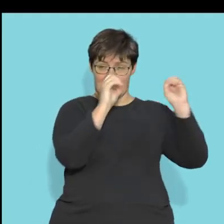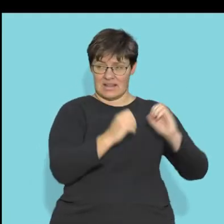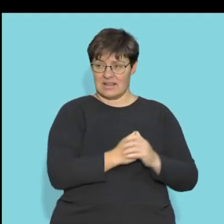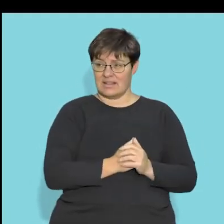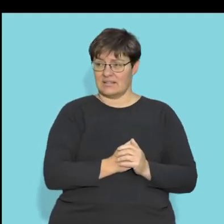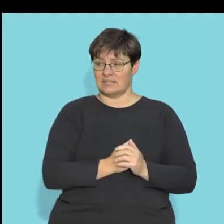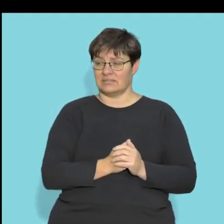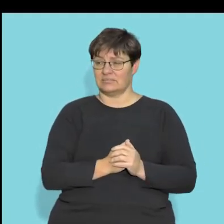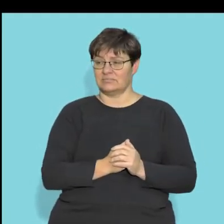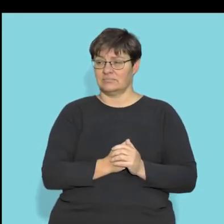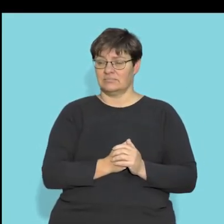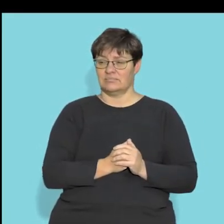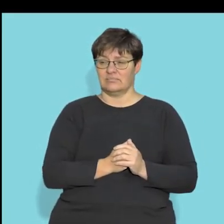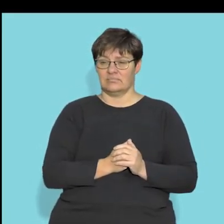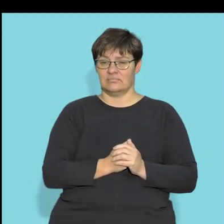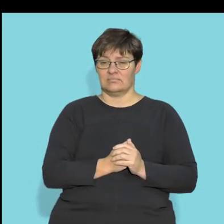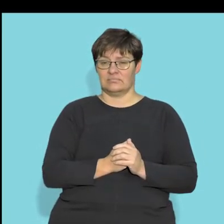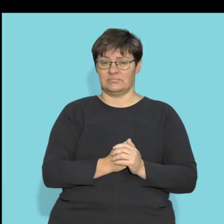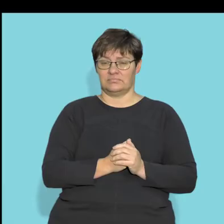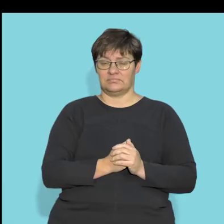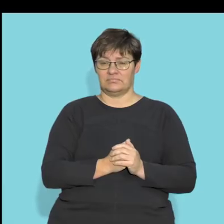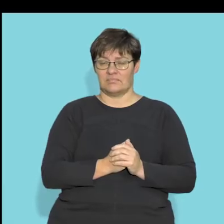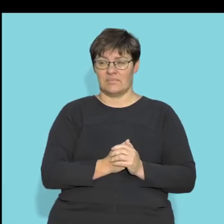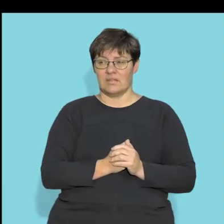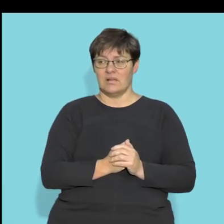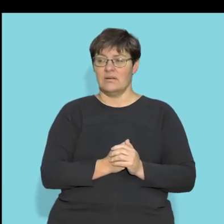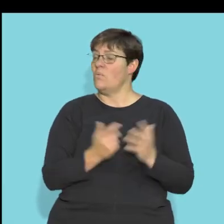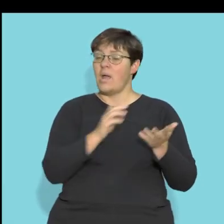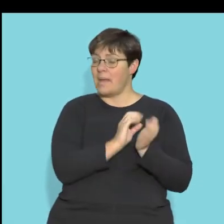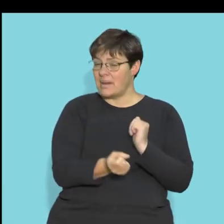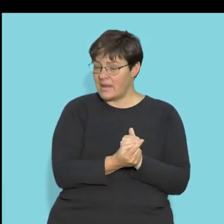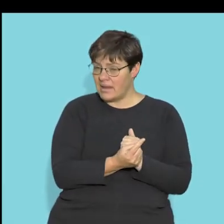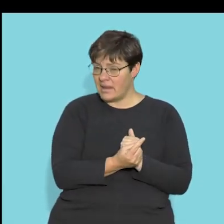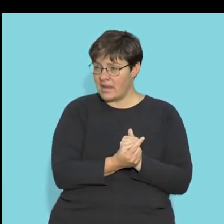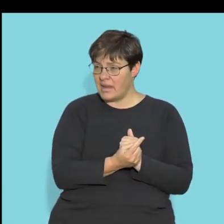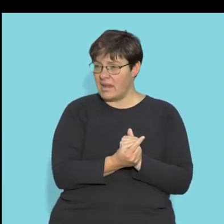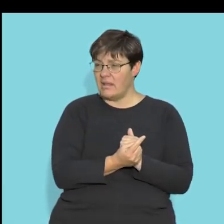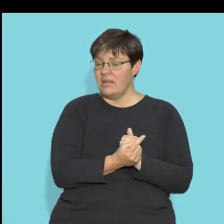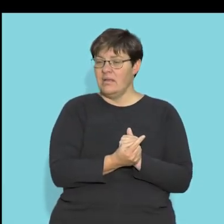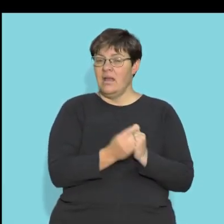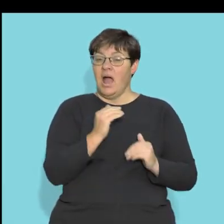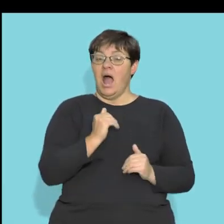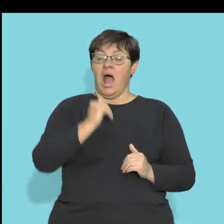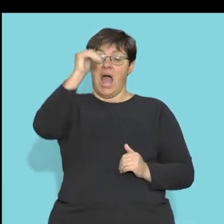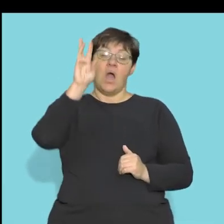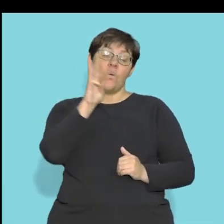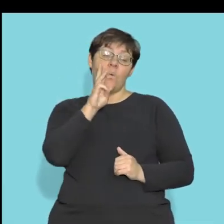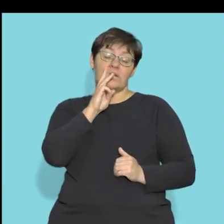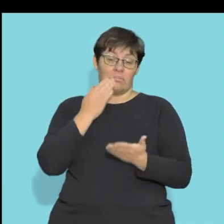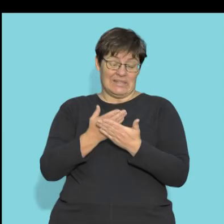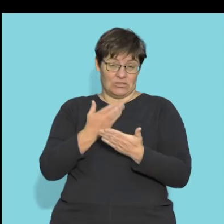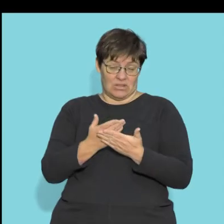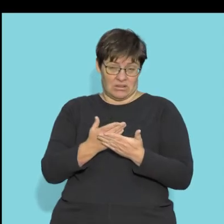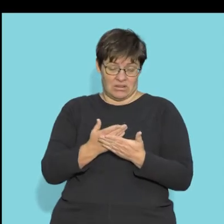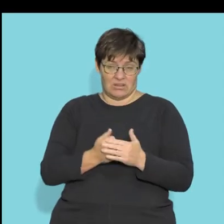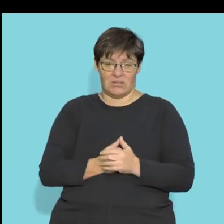here. I've got 2 parts over there. Okay, and what happens is I've got a high water